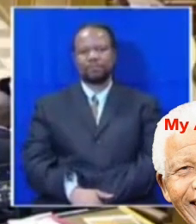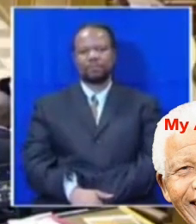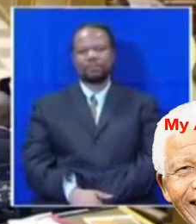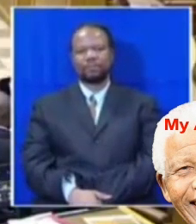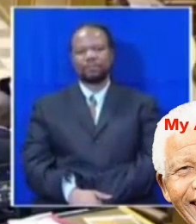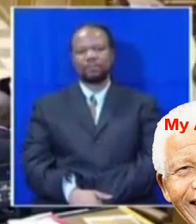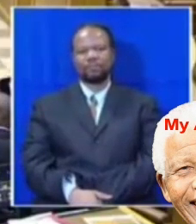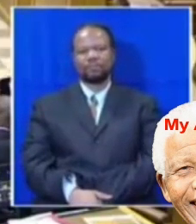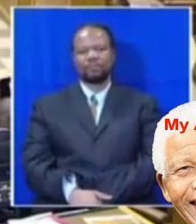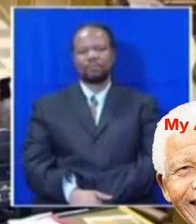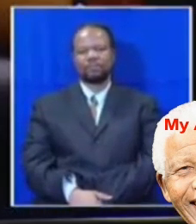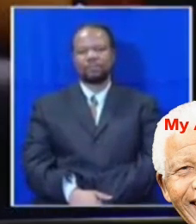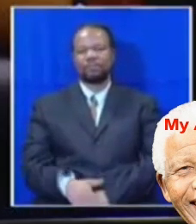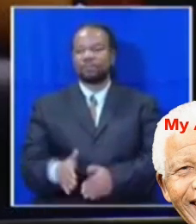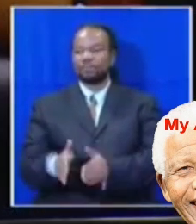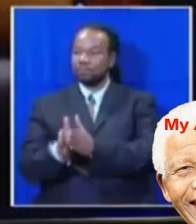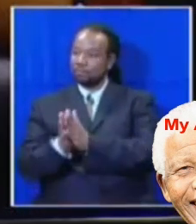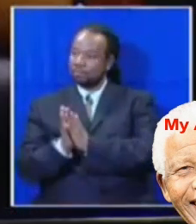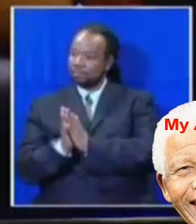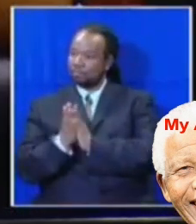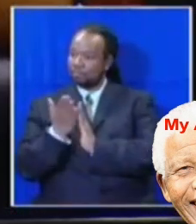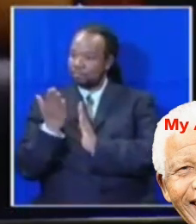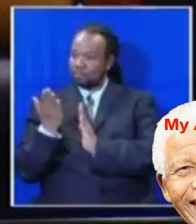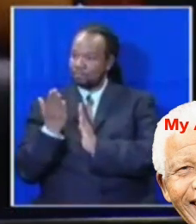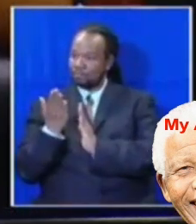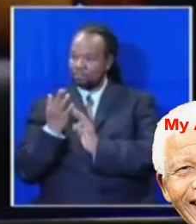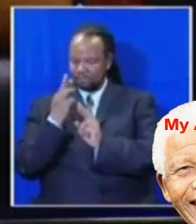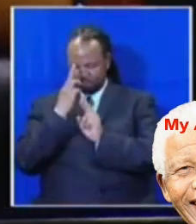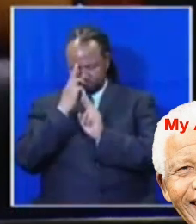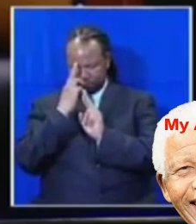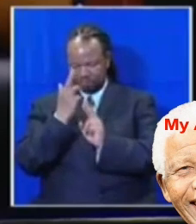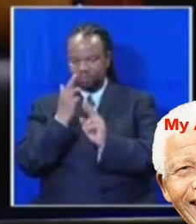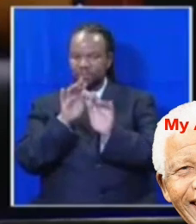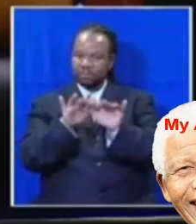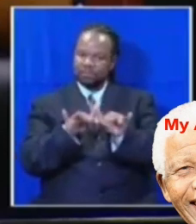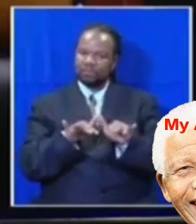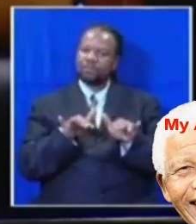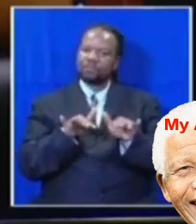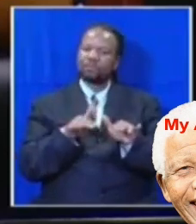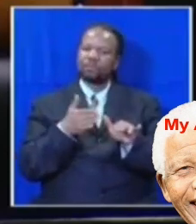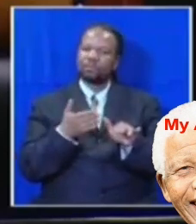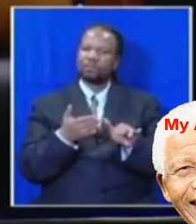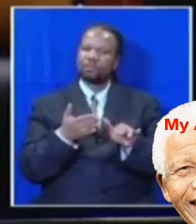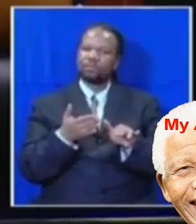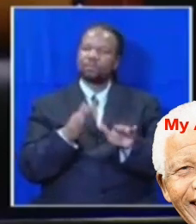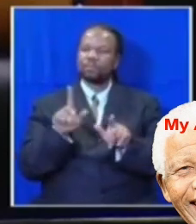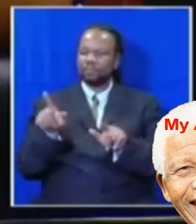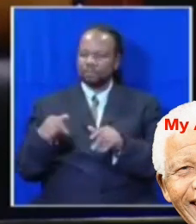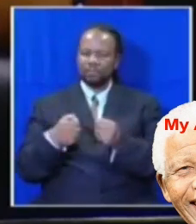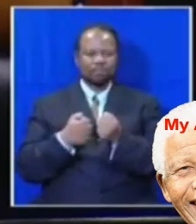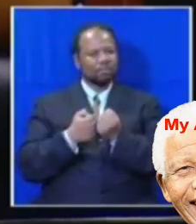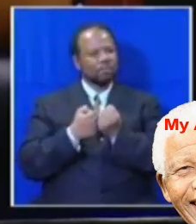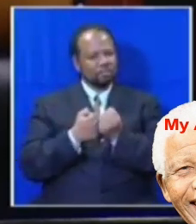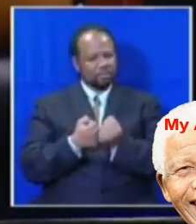I'm appealing you to respect the House. I'm appealing you that you assist us so that we can continue